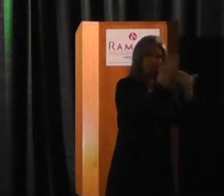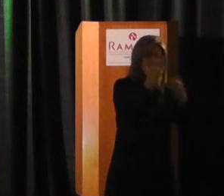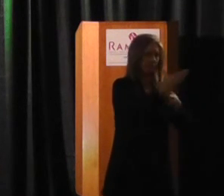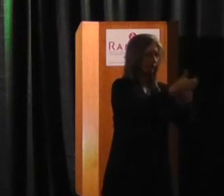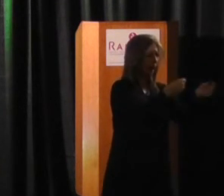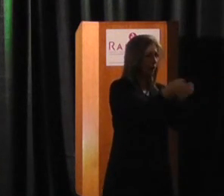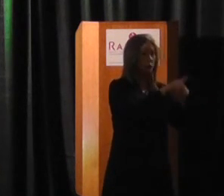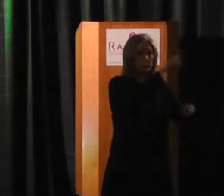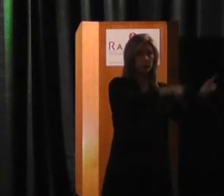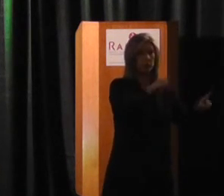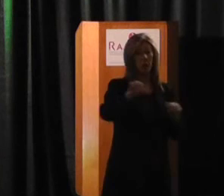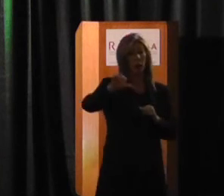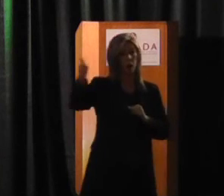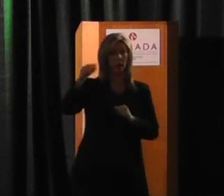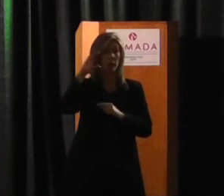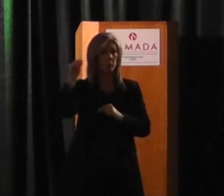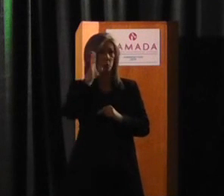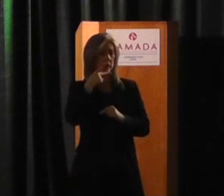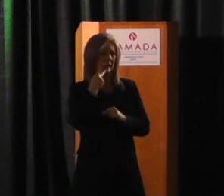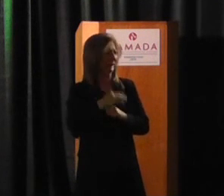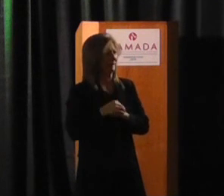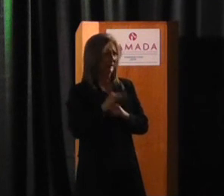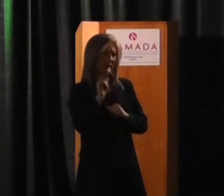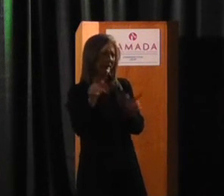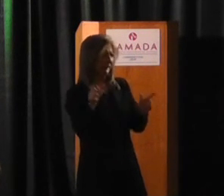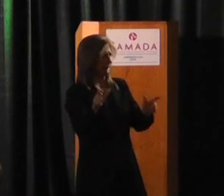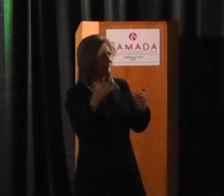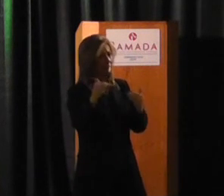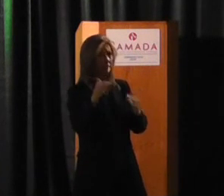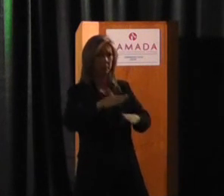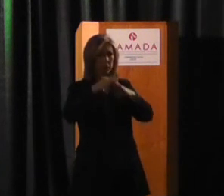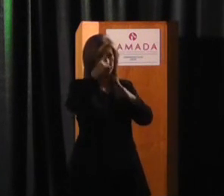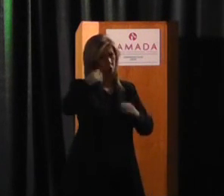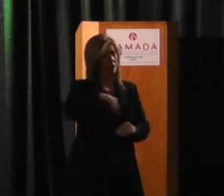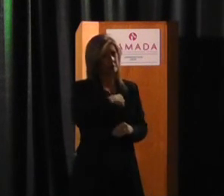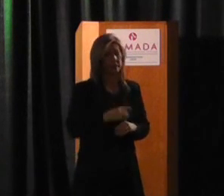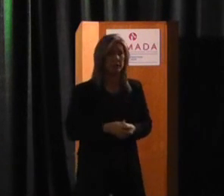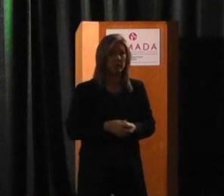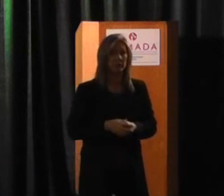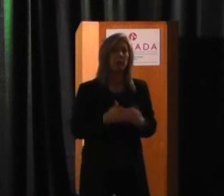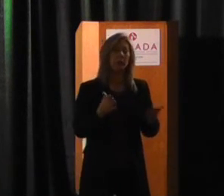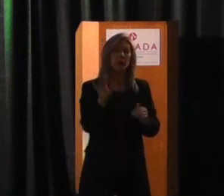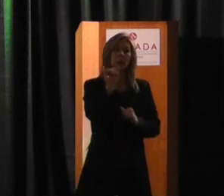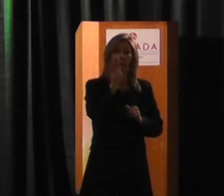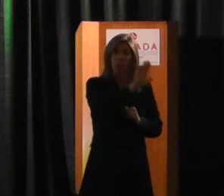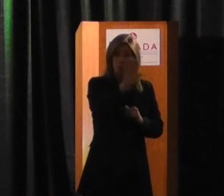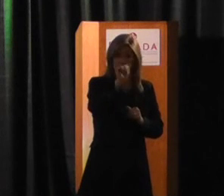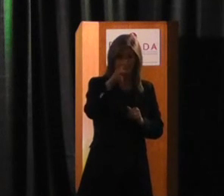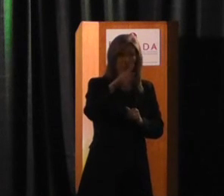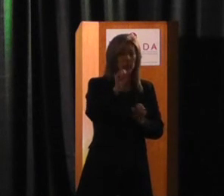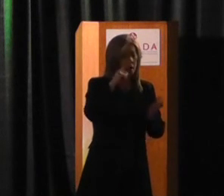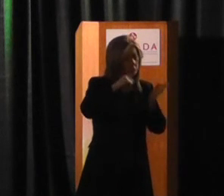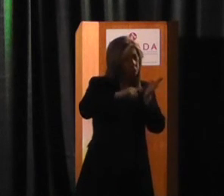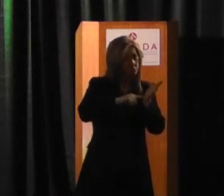barrier. You can choose to spend wisely. And you can also search on the app by name. You can look to see if some of your favorite stores or